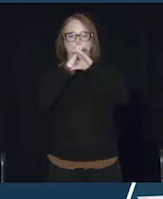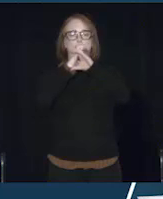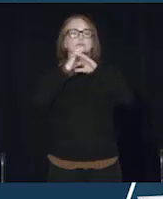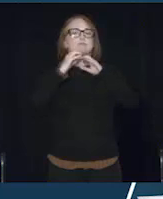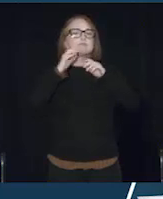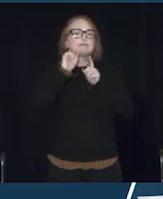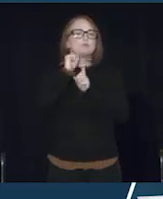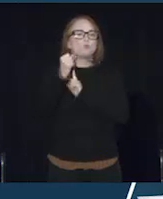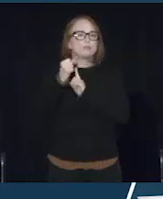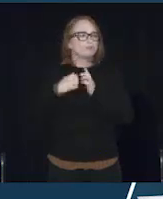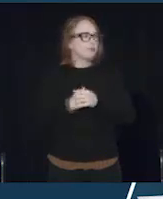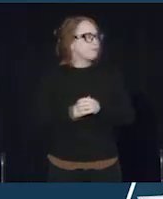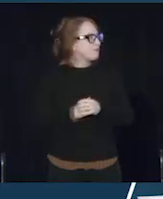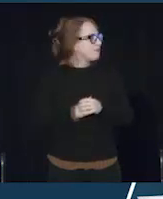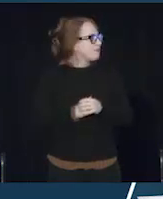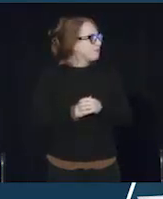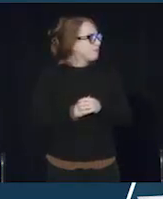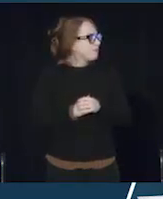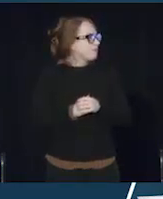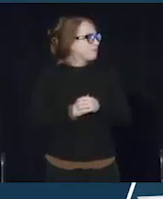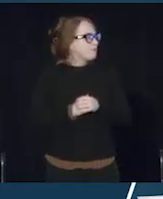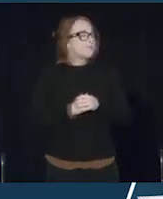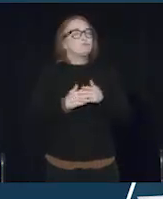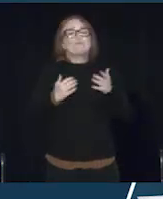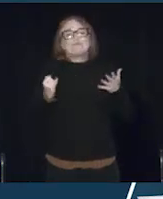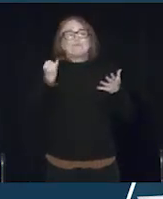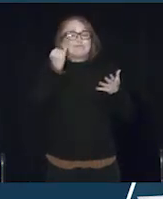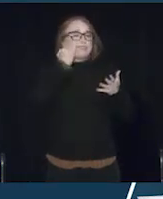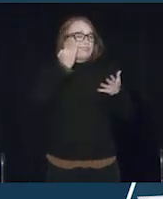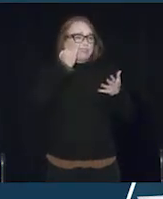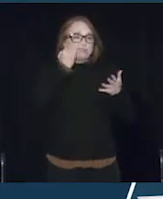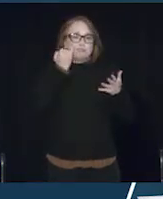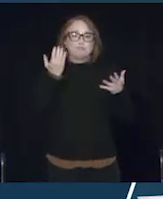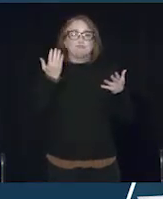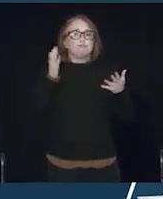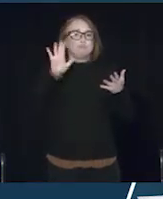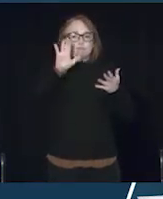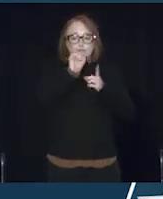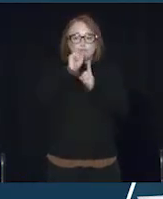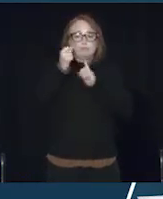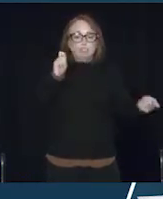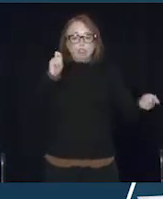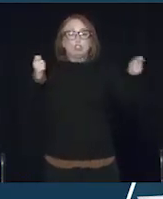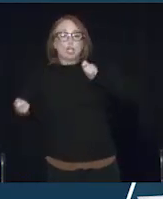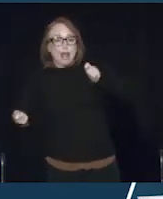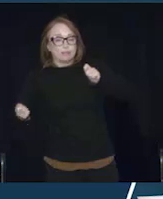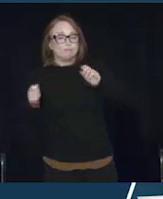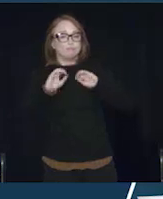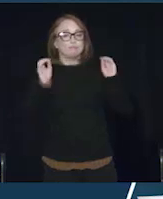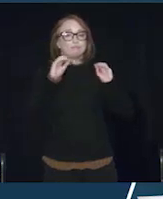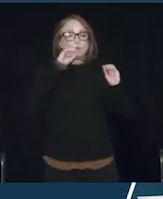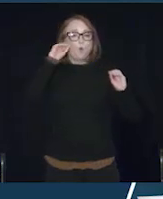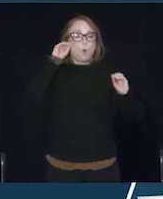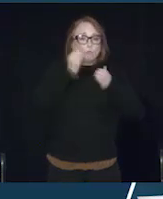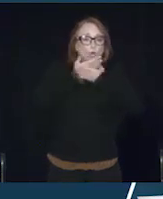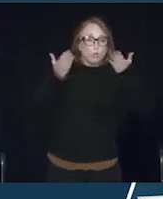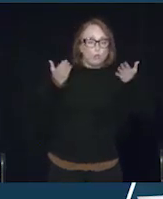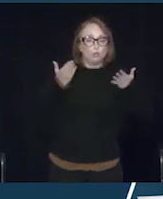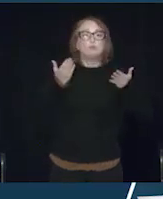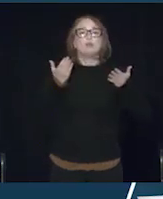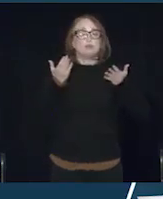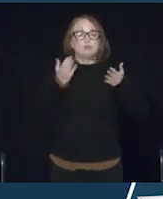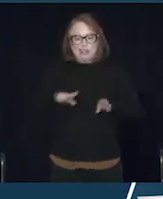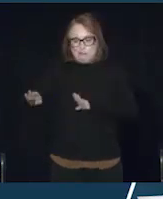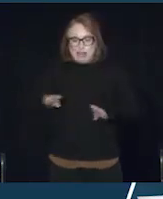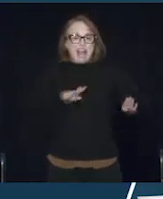So anybody whose circumstances have changed and they're either homeless, caregiver unable, or their behavior poses a threat